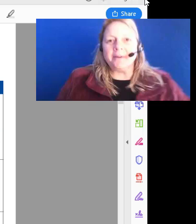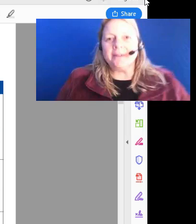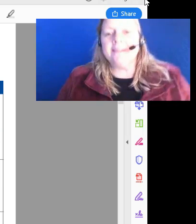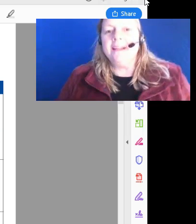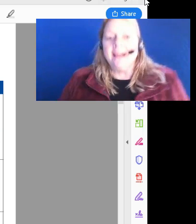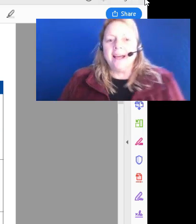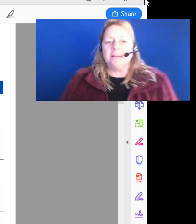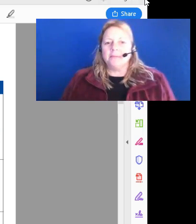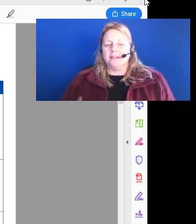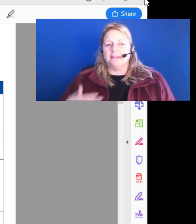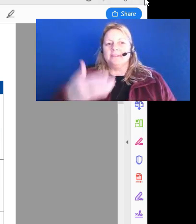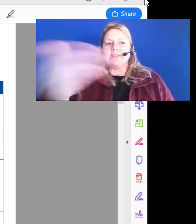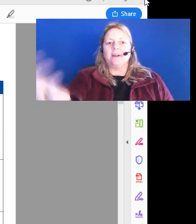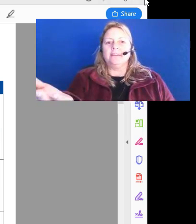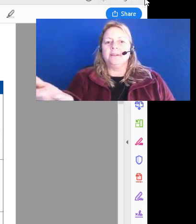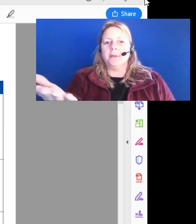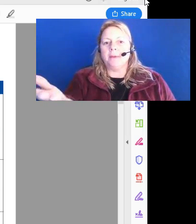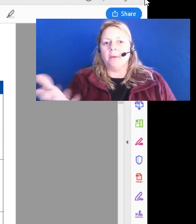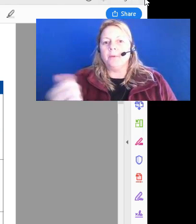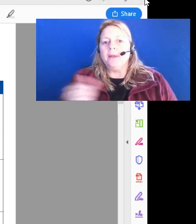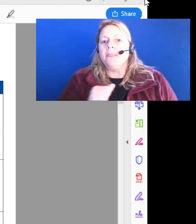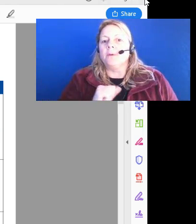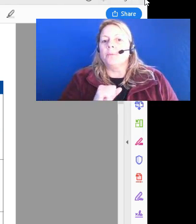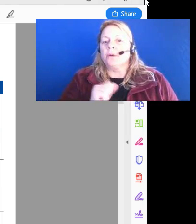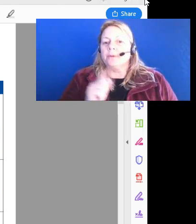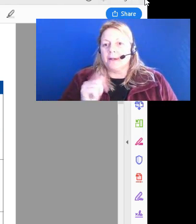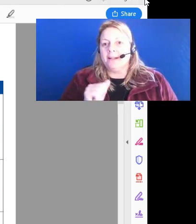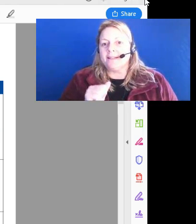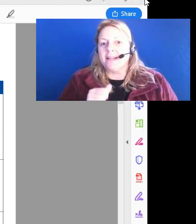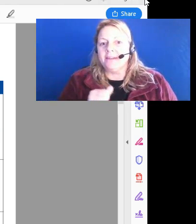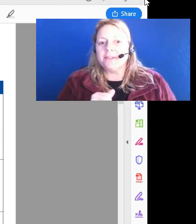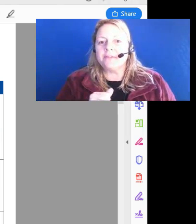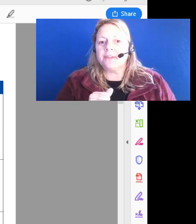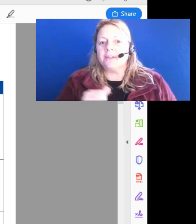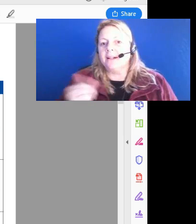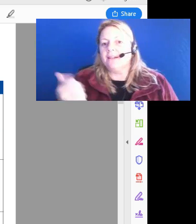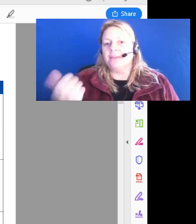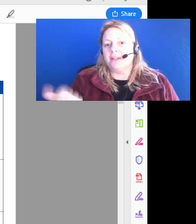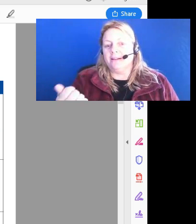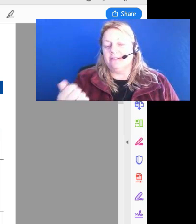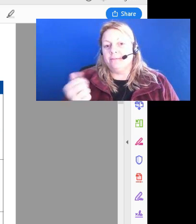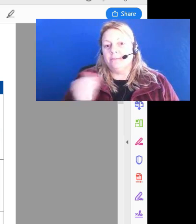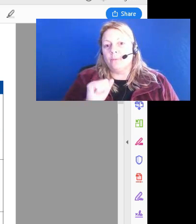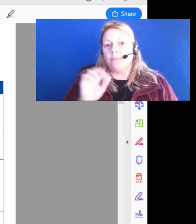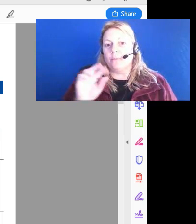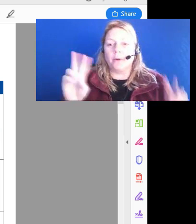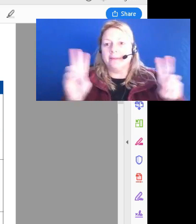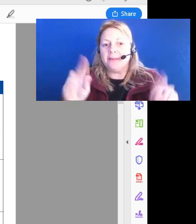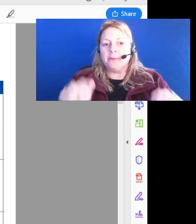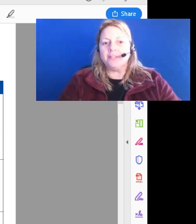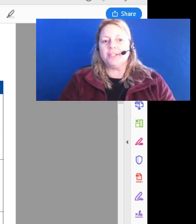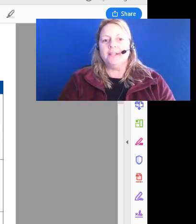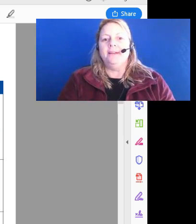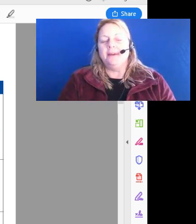Hi everyone. I'm going to talk a little bit about the World Readiness Standards for learning a